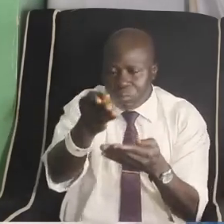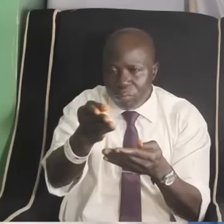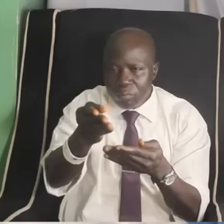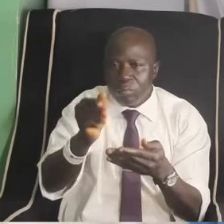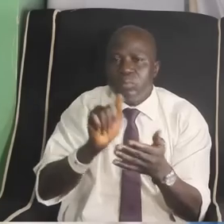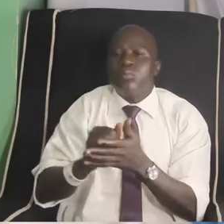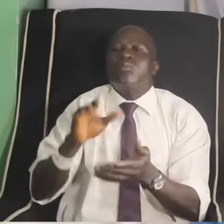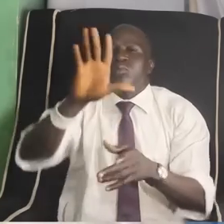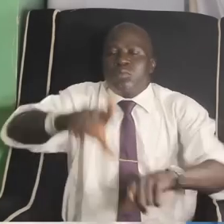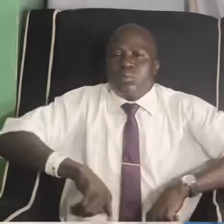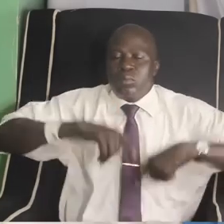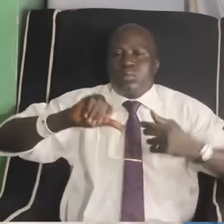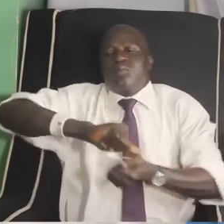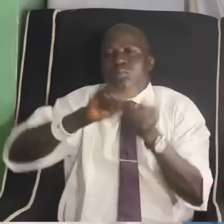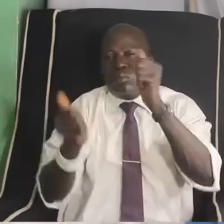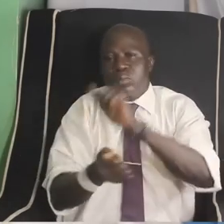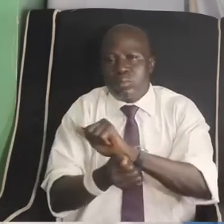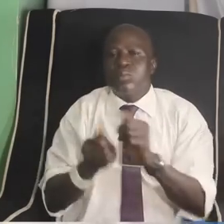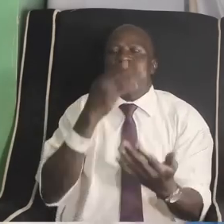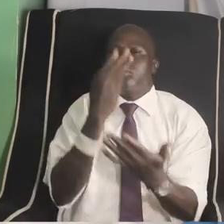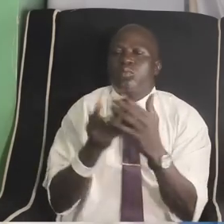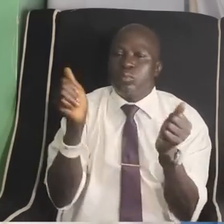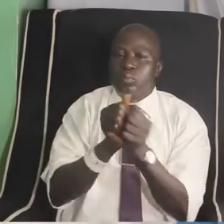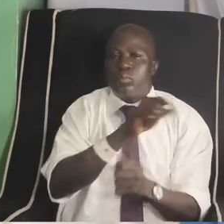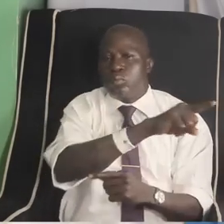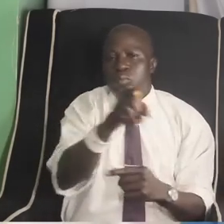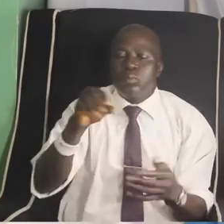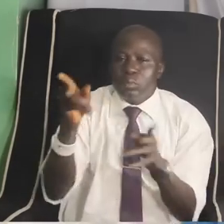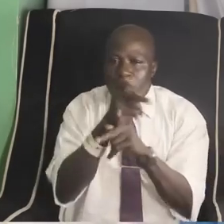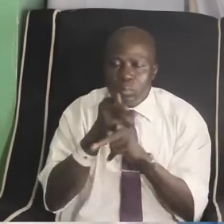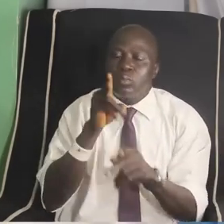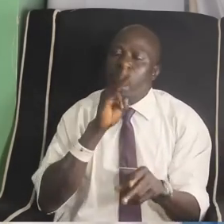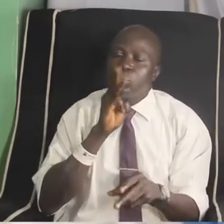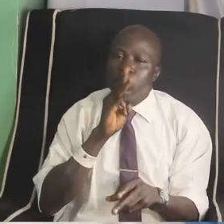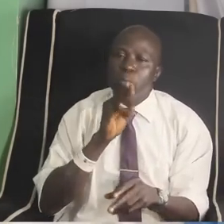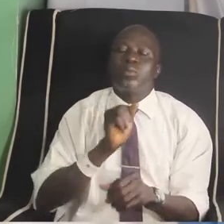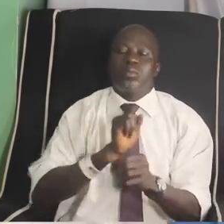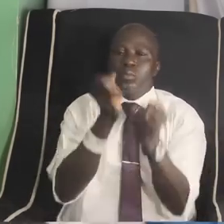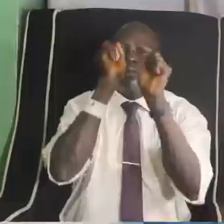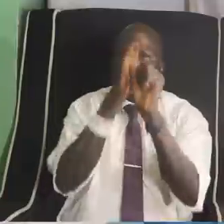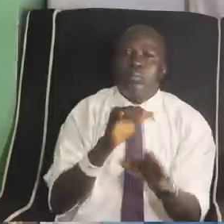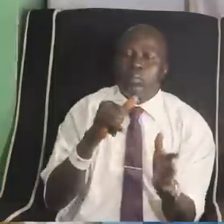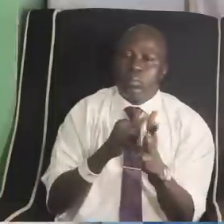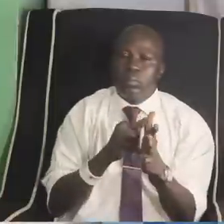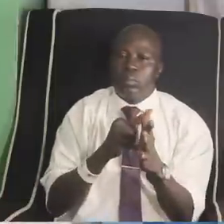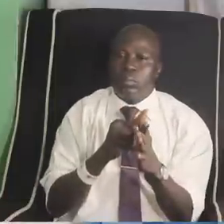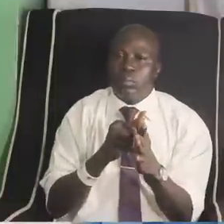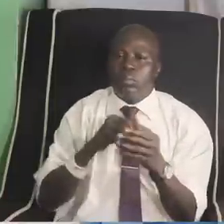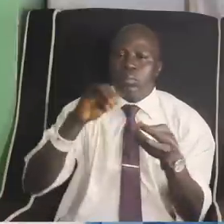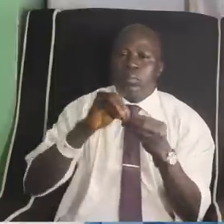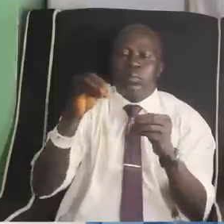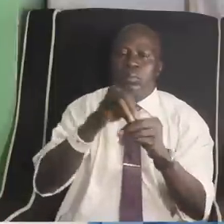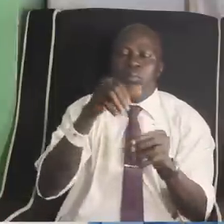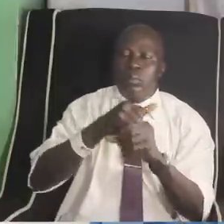get today. And your story will change. It is well with you. Keep the water. Bless I want to bless it. Everyone, number